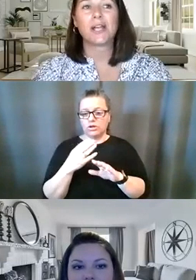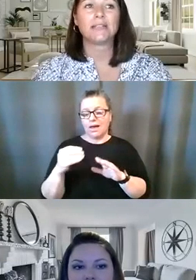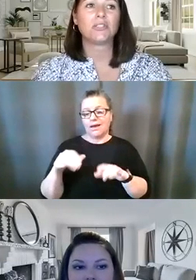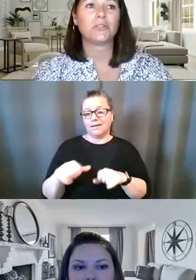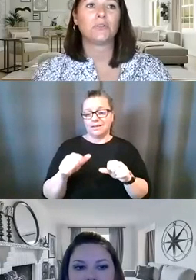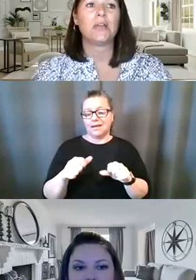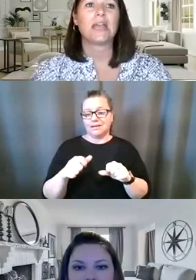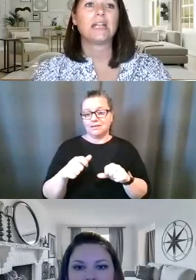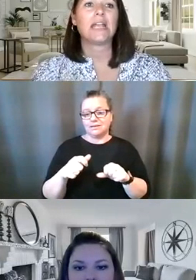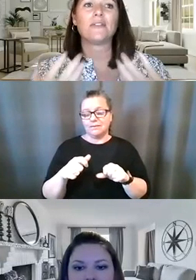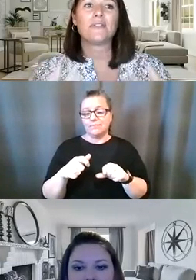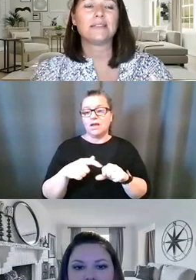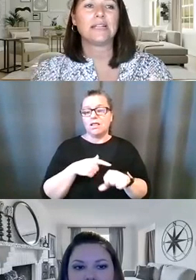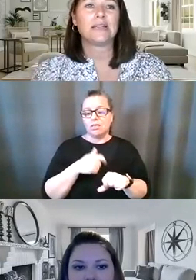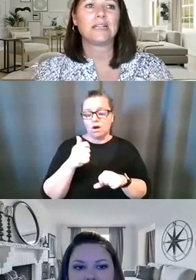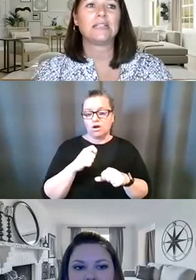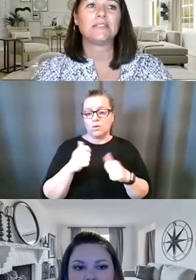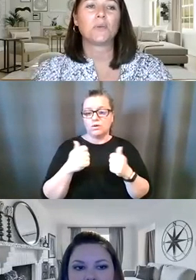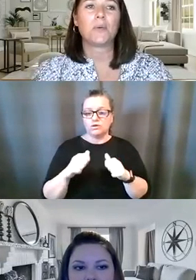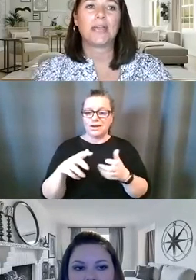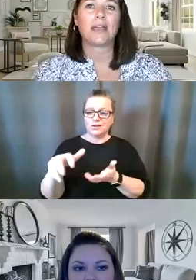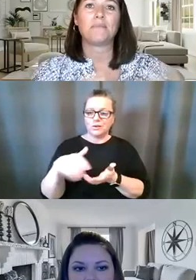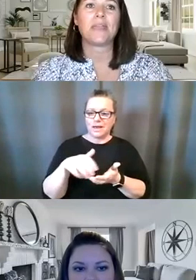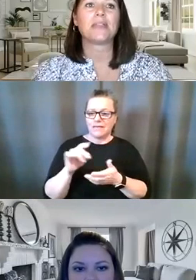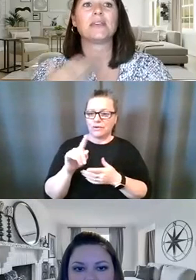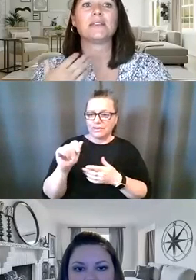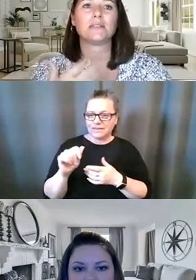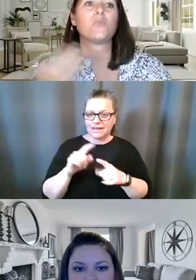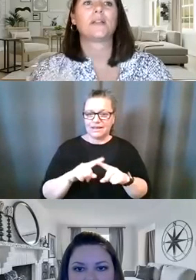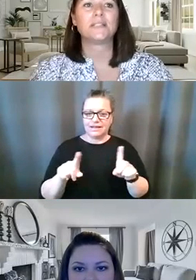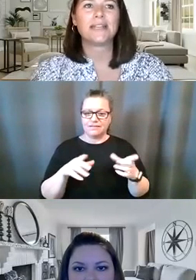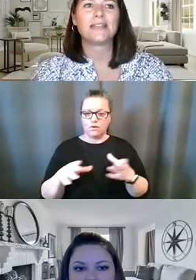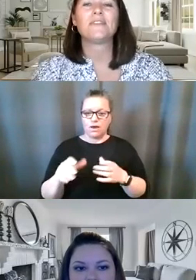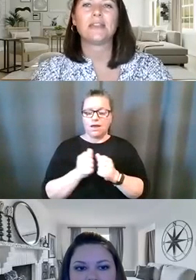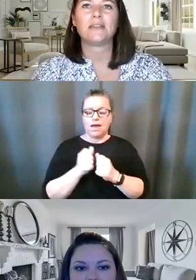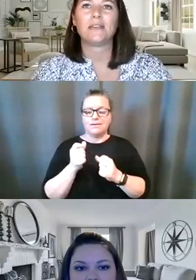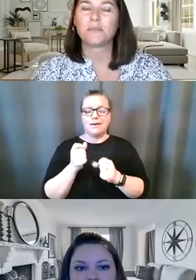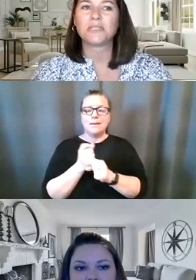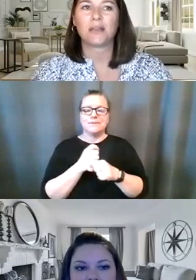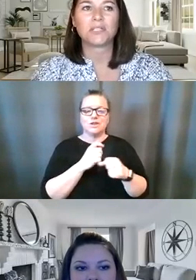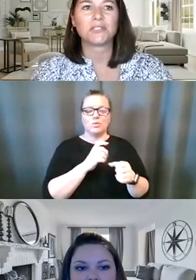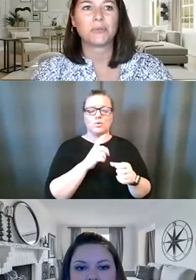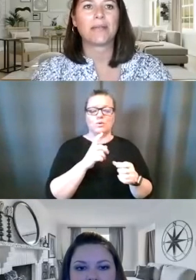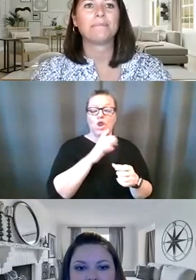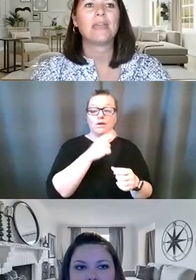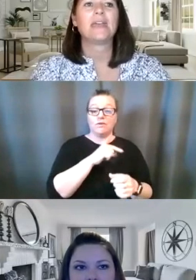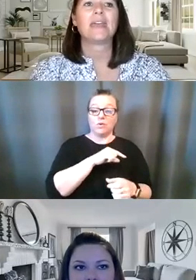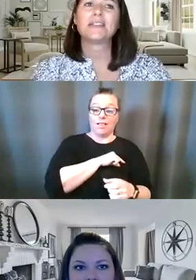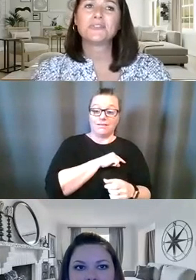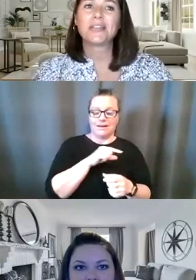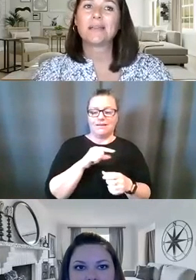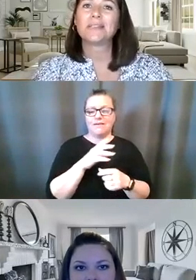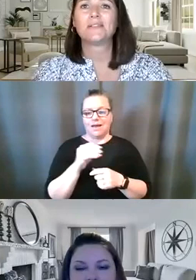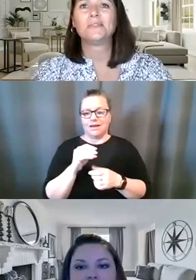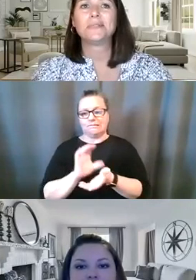you're trying to gather that data in a different way and make it quantitative. It can be time consuming, and